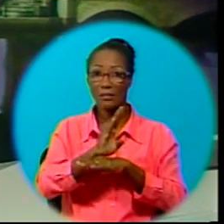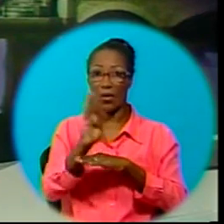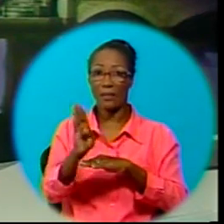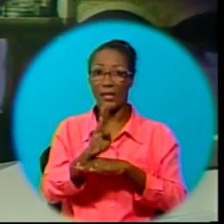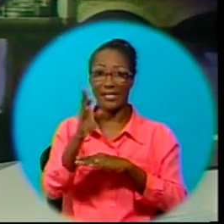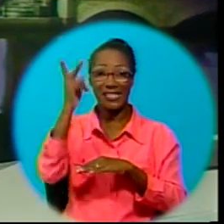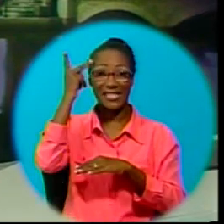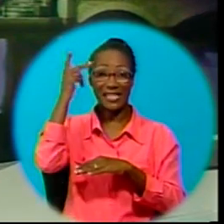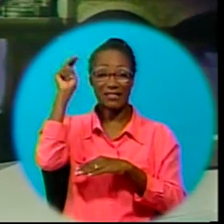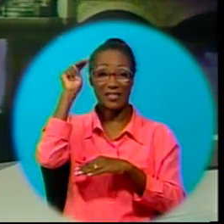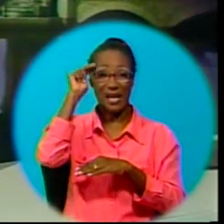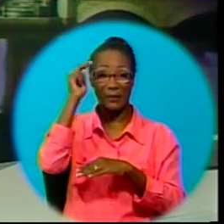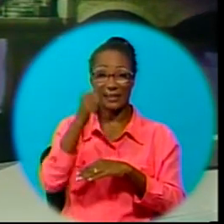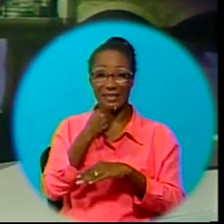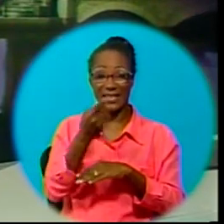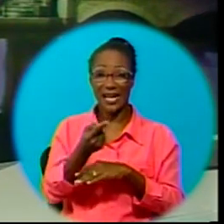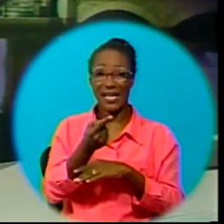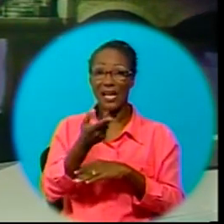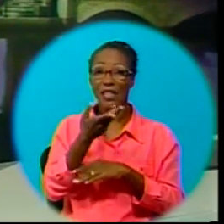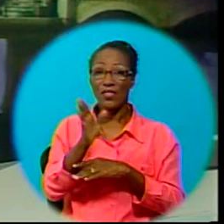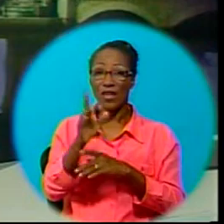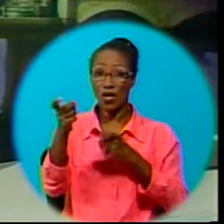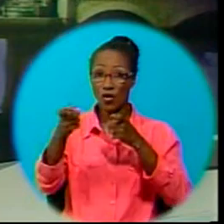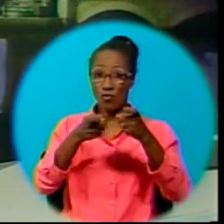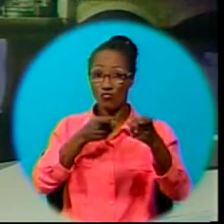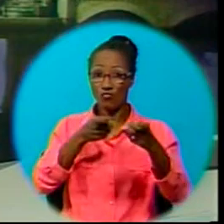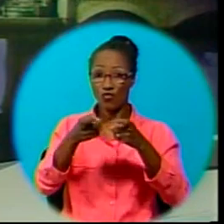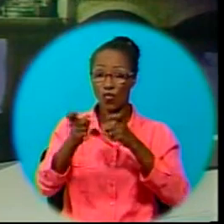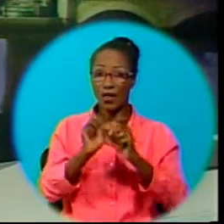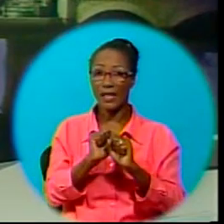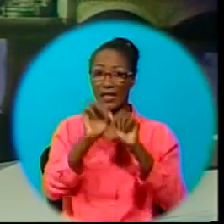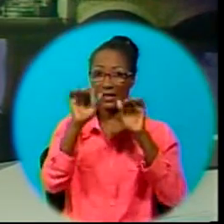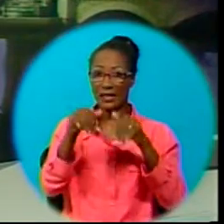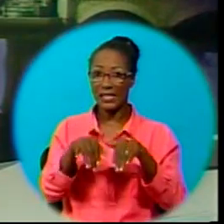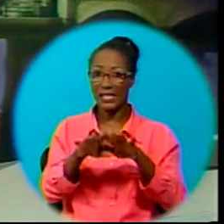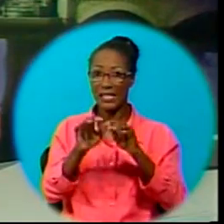able to somewhat control the amount of seaweed on the beaches.